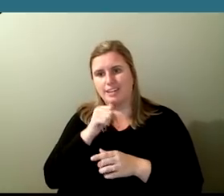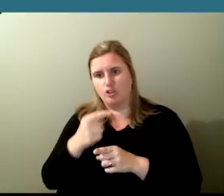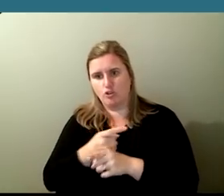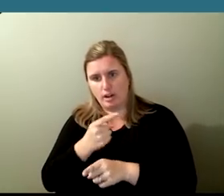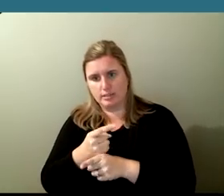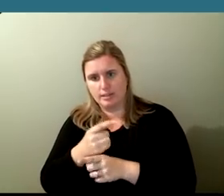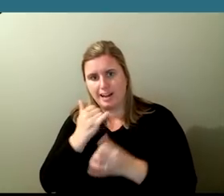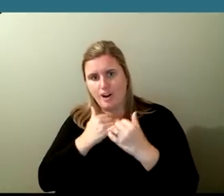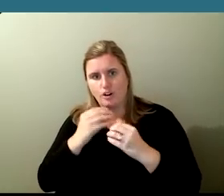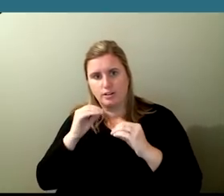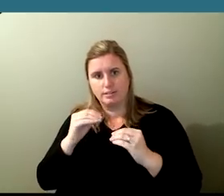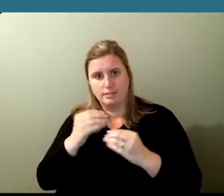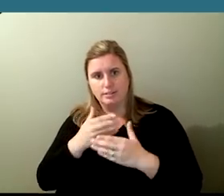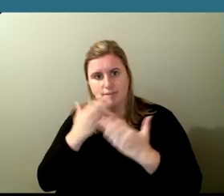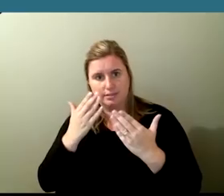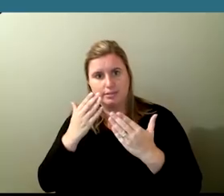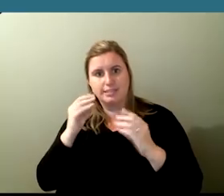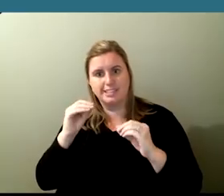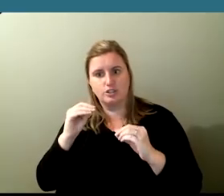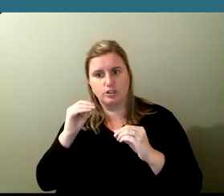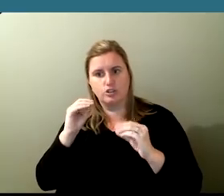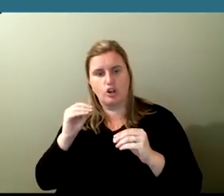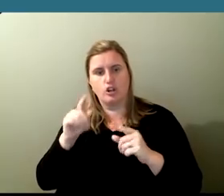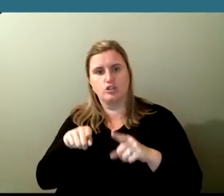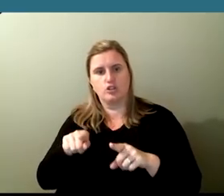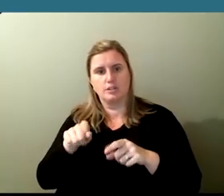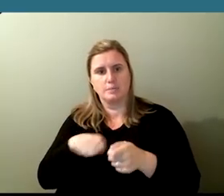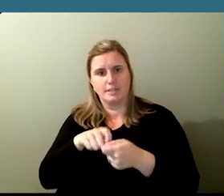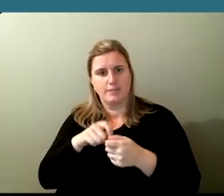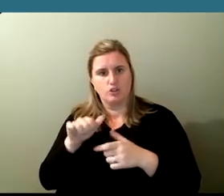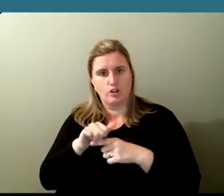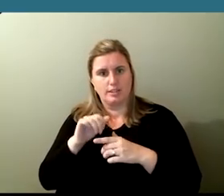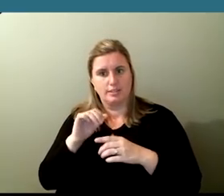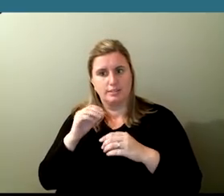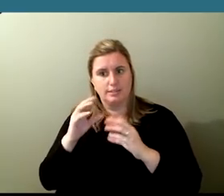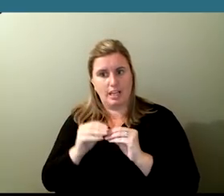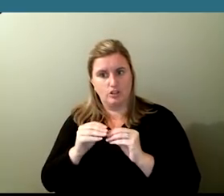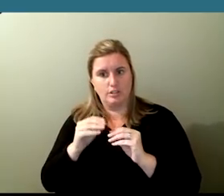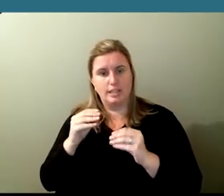errorless teaching sequences taught during a specific training sessions implemented by paraeducators,